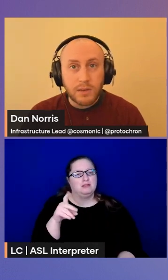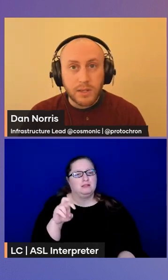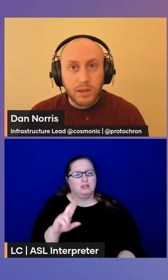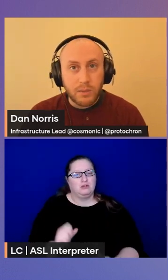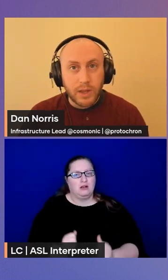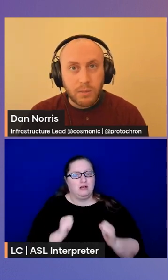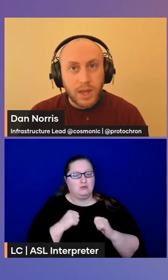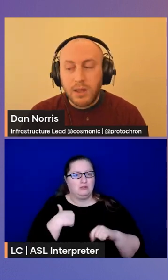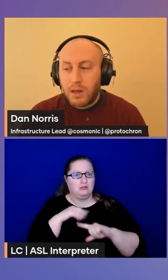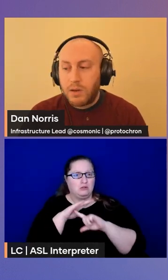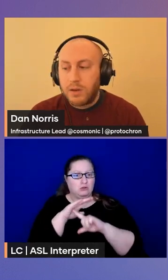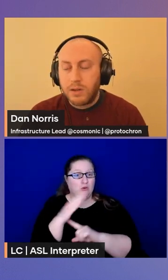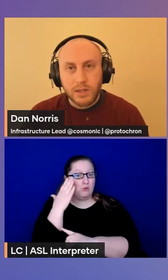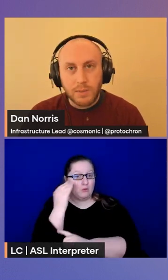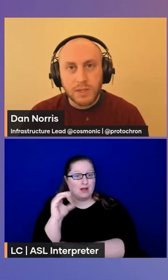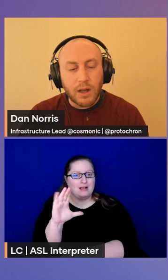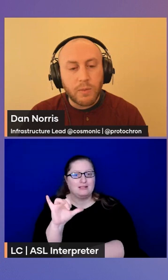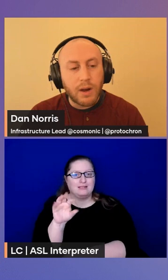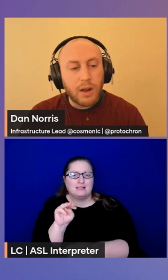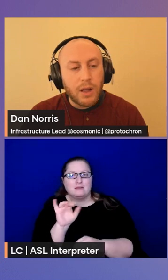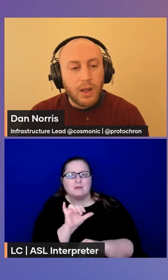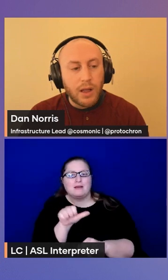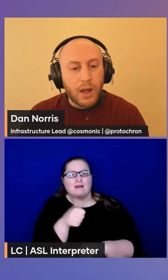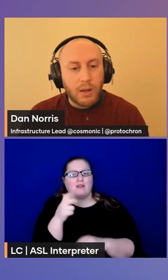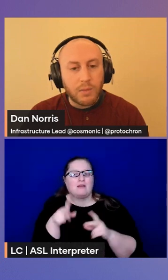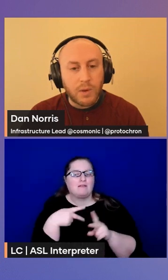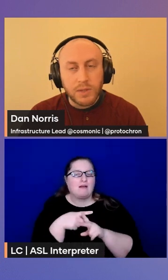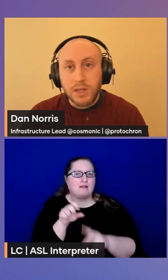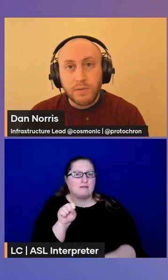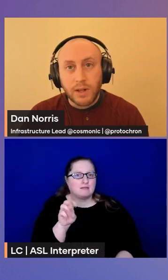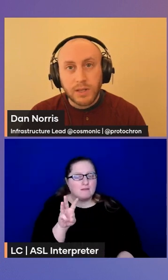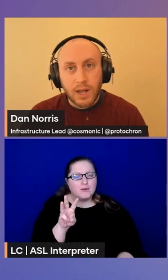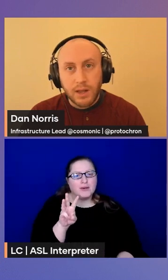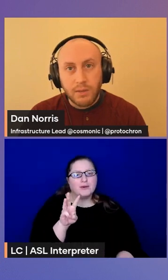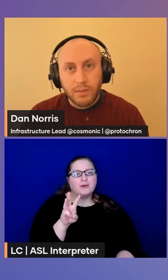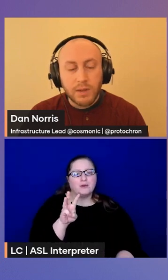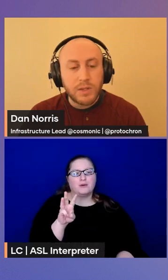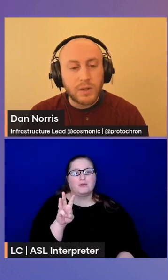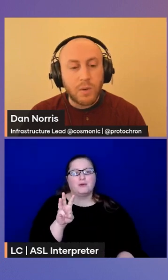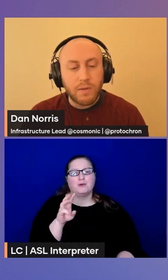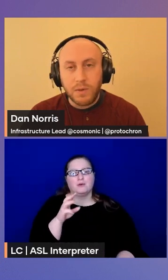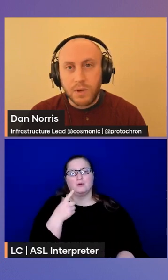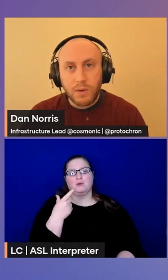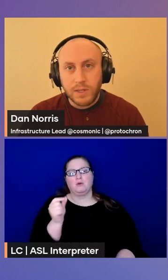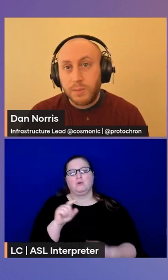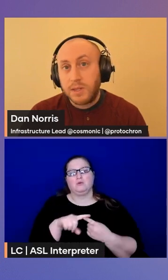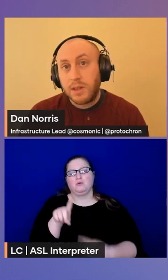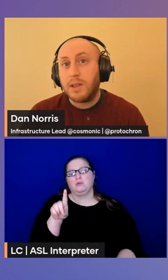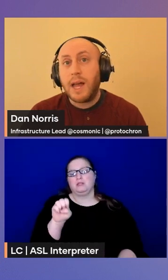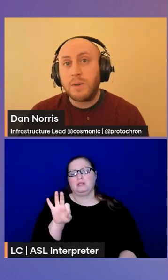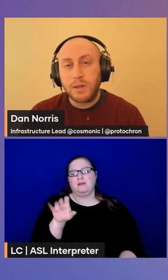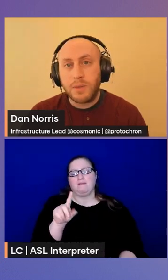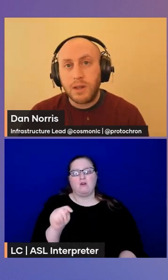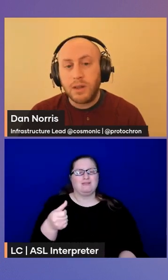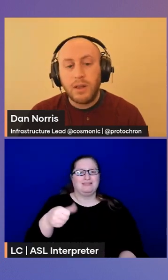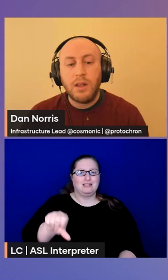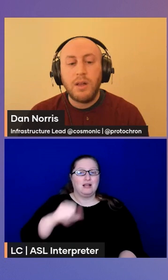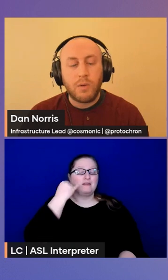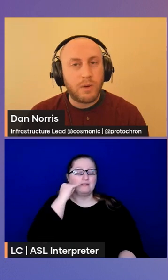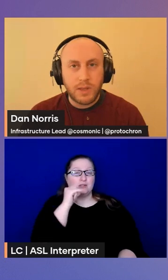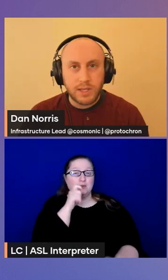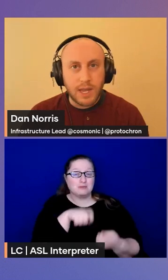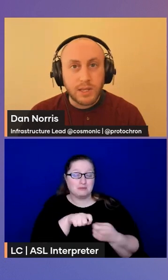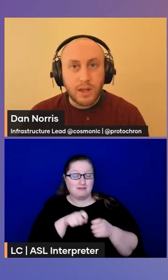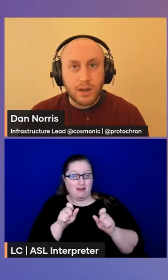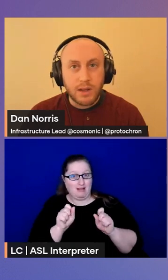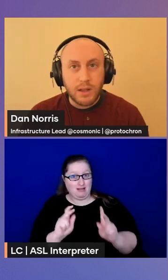that Cilium, like many other types of software, goes to default deny. So if you don't explicitly allow something, or